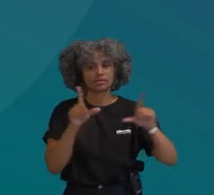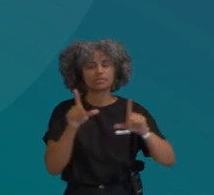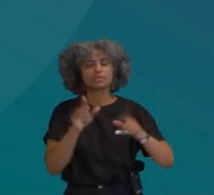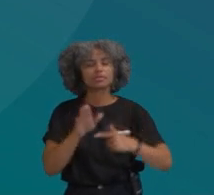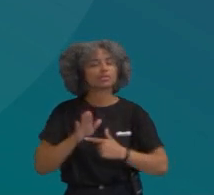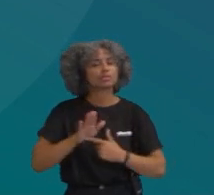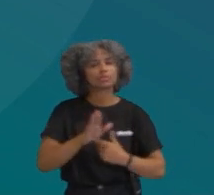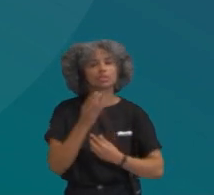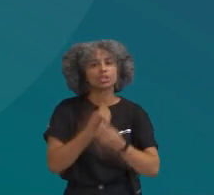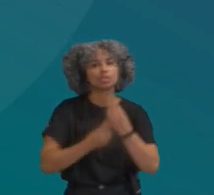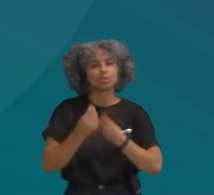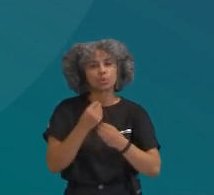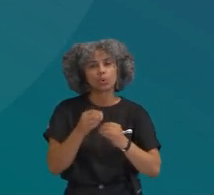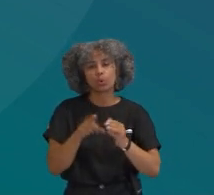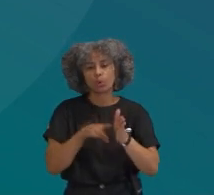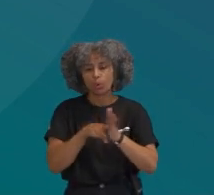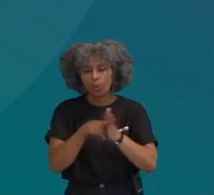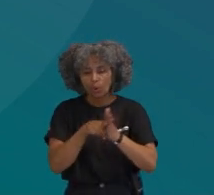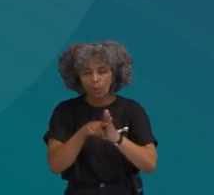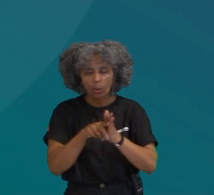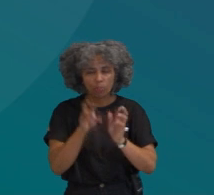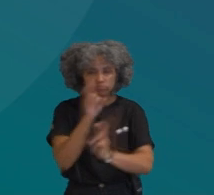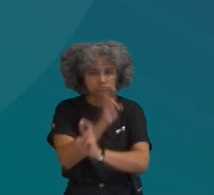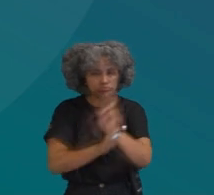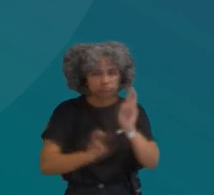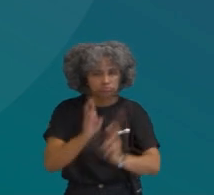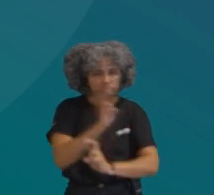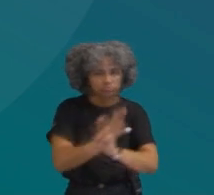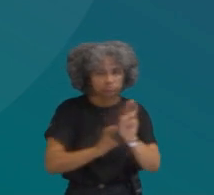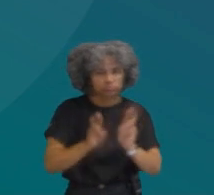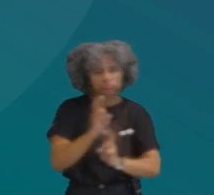It's called Spatial Trends. You can search for that, Spatial Trends Cape